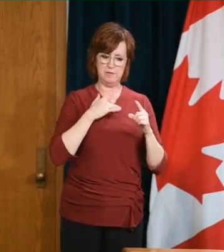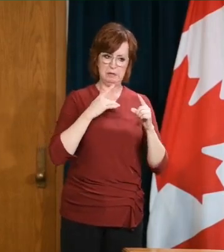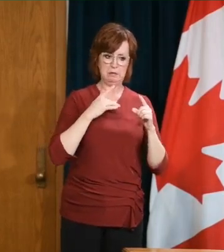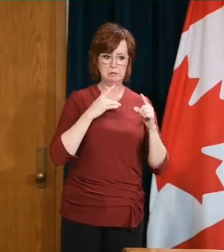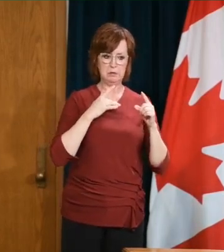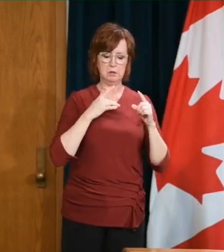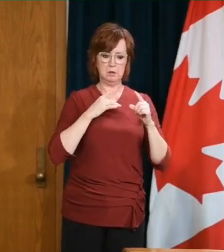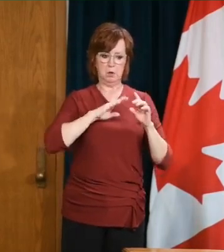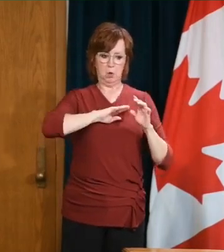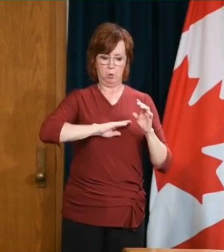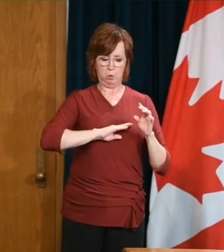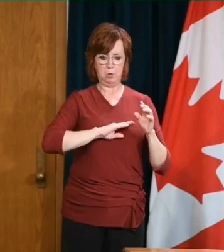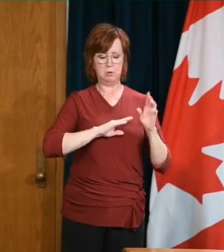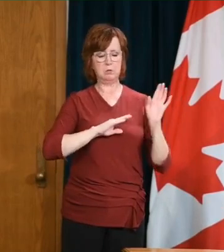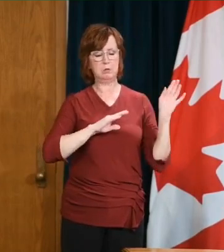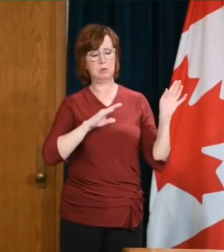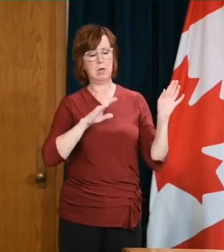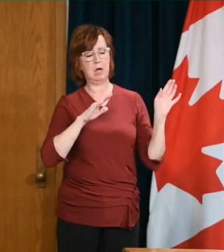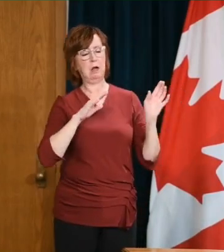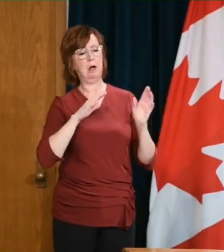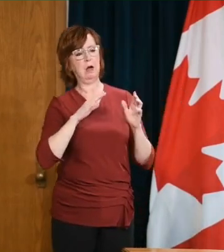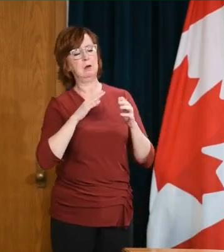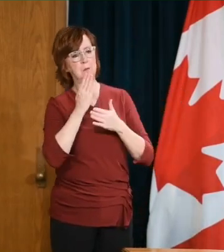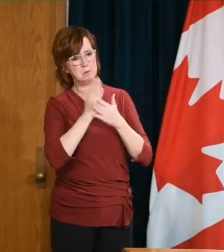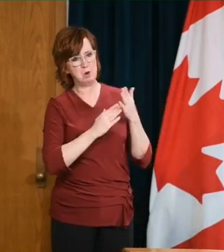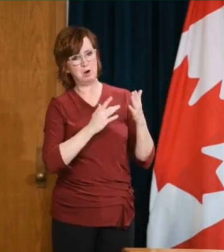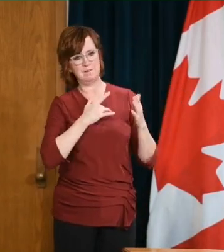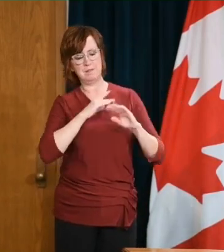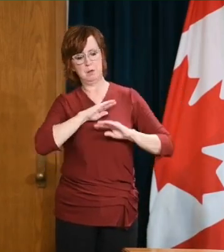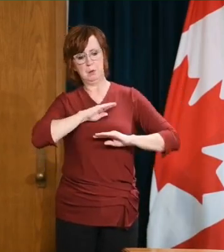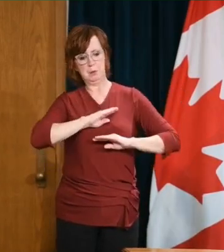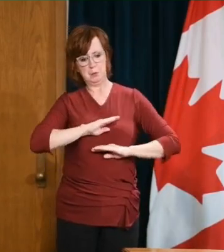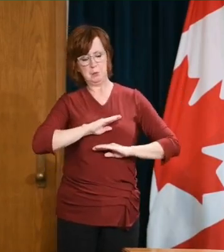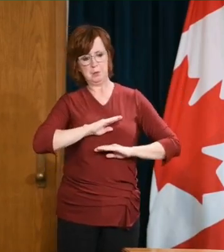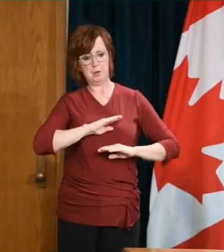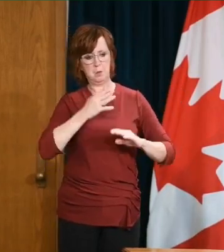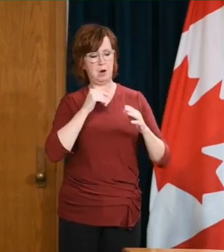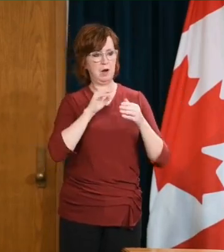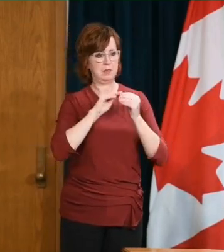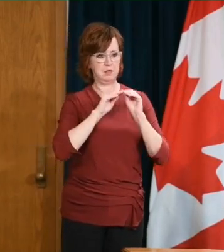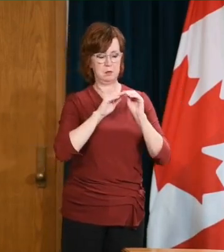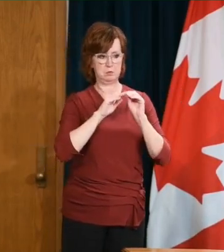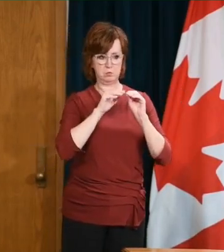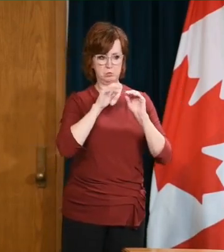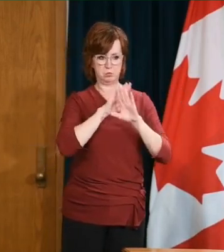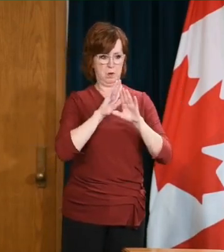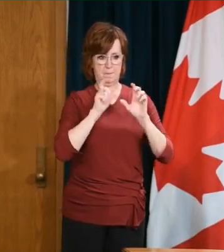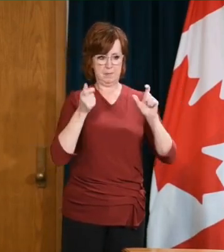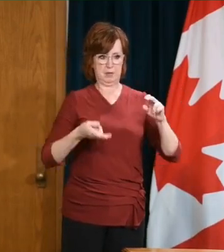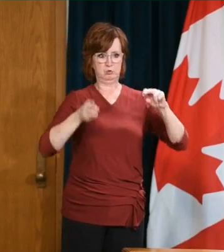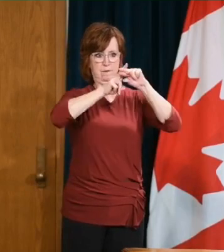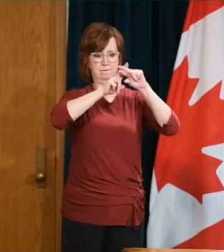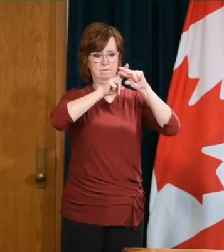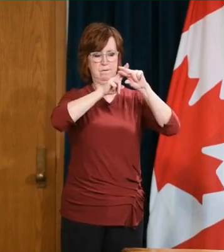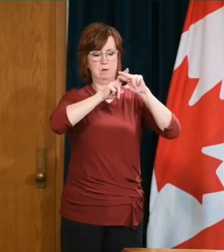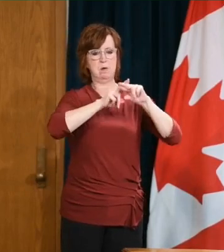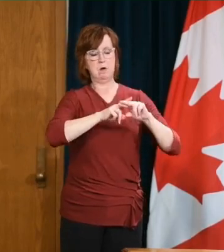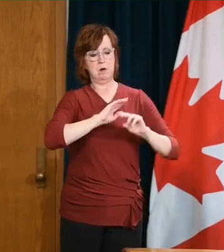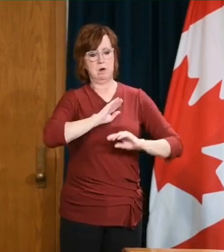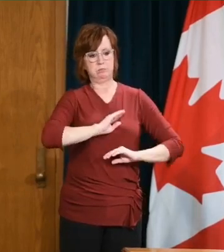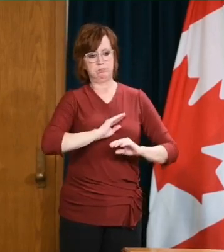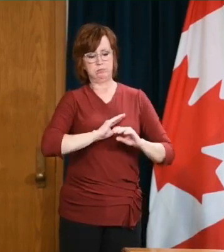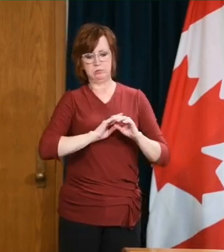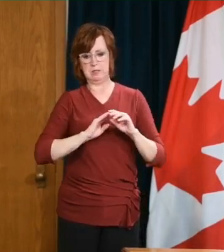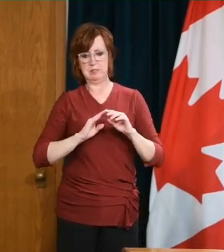not going up exponentially. However, we are seeing that less and less of those are due to travel.